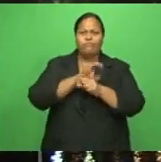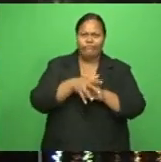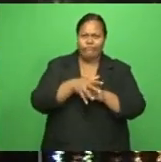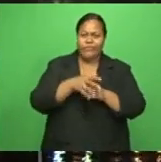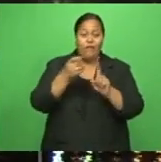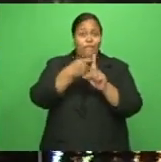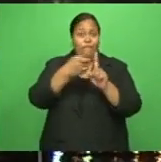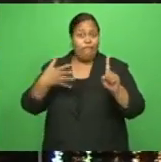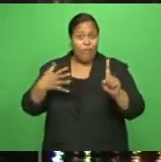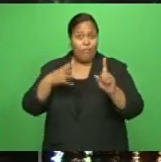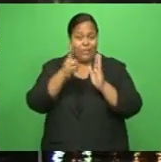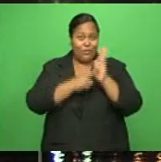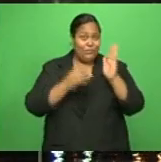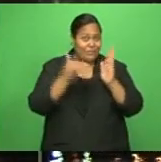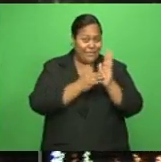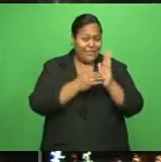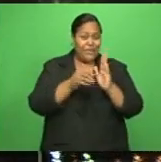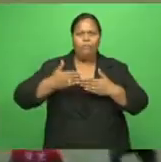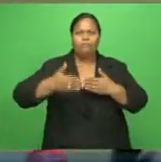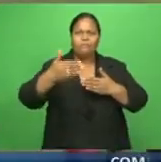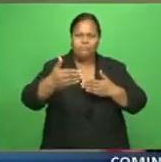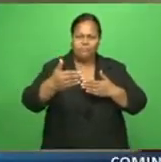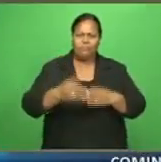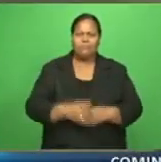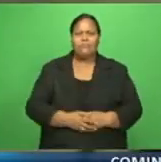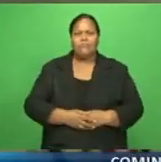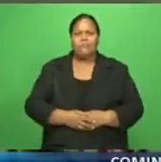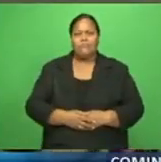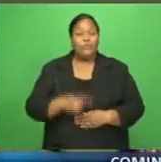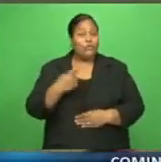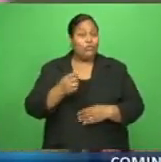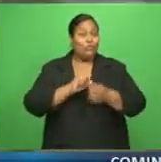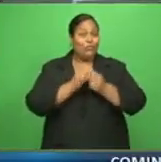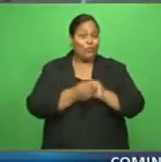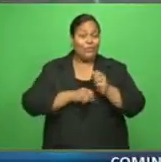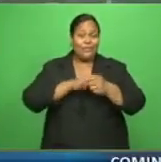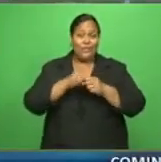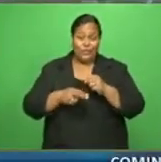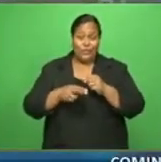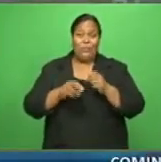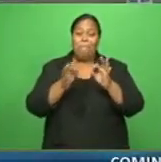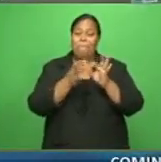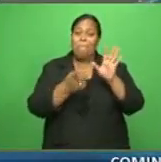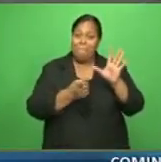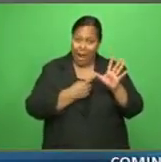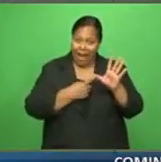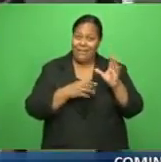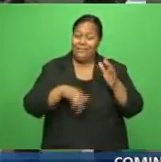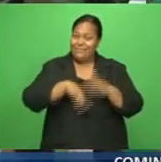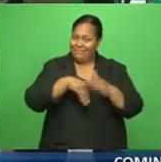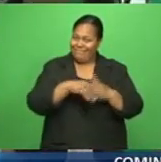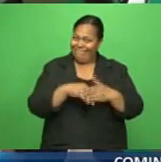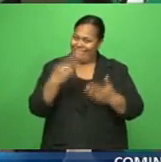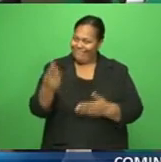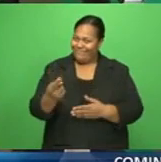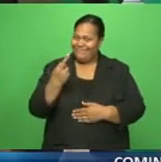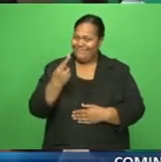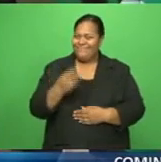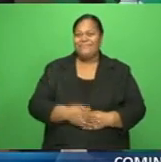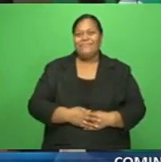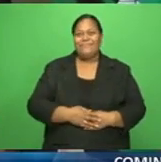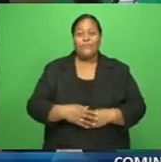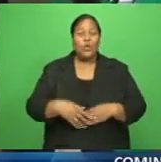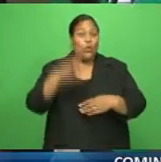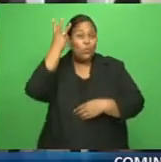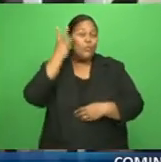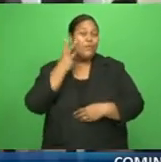Prime Minister Helen Clark as the head of the review. Up ahead in sports, Men in Black returns in style. And women's ruggers to